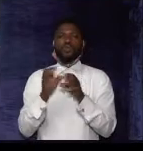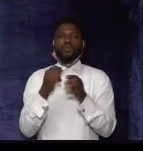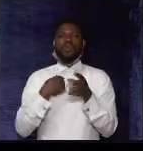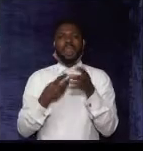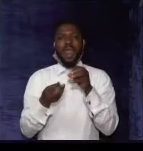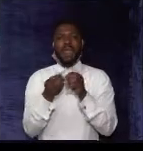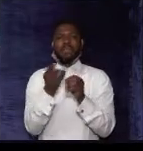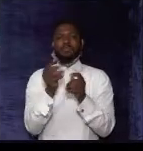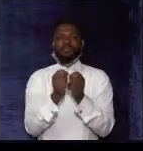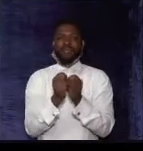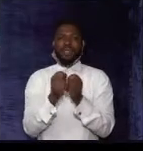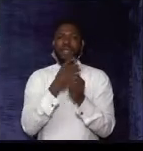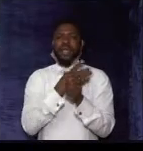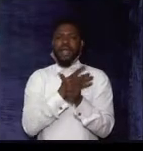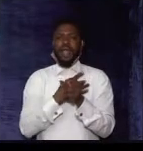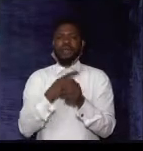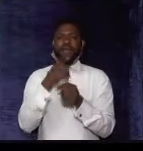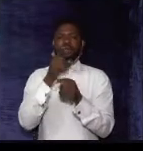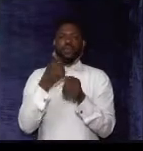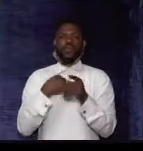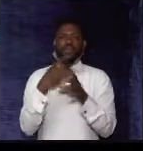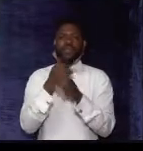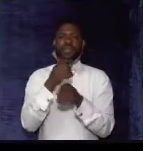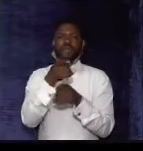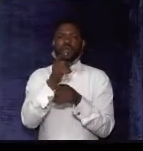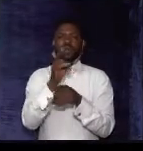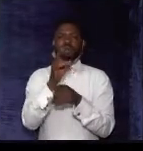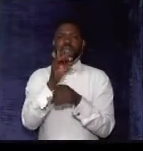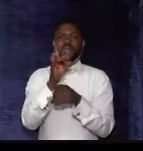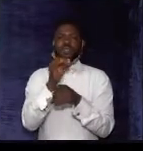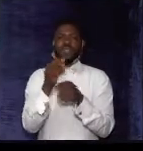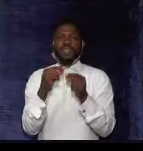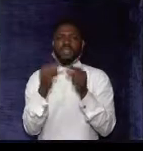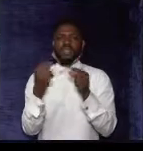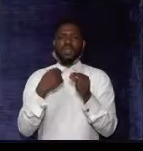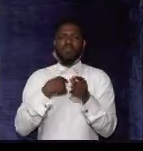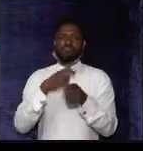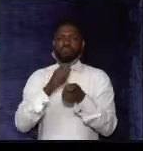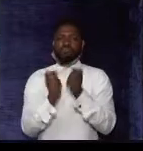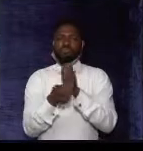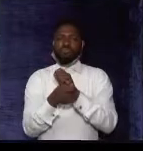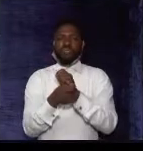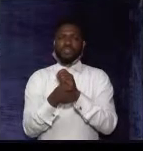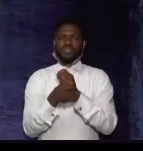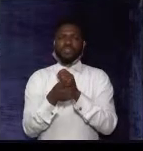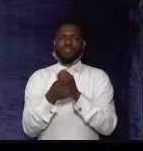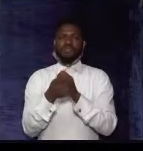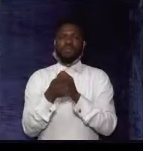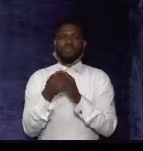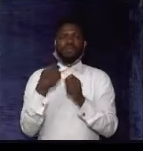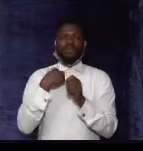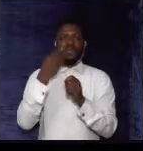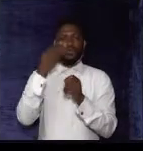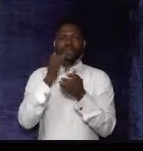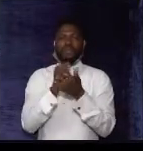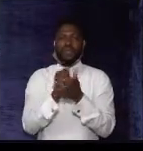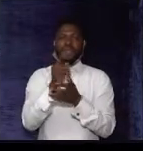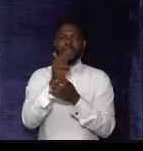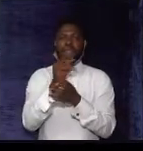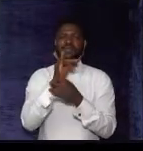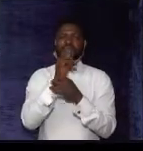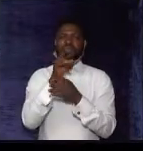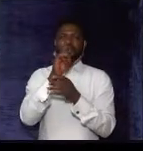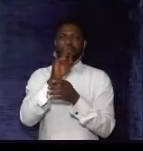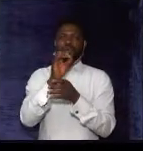So what do? We had n and m together, we get 180 degrees. Now we replace n because we know that n